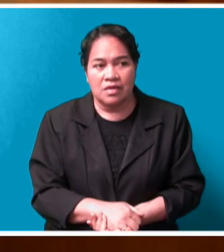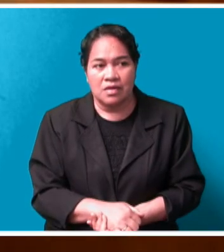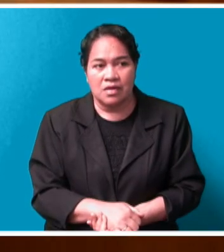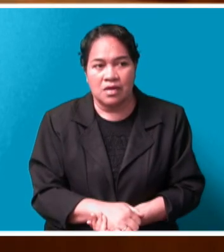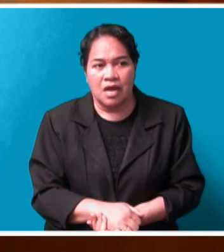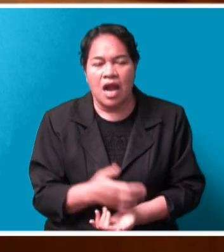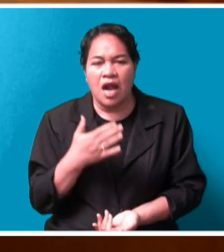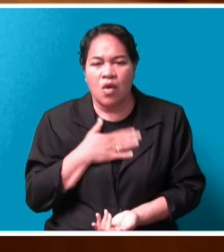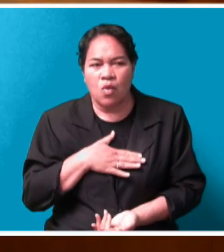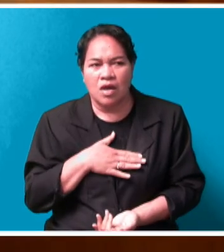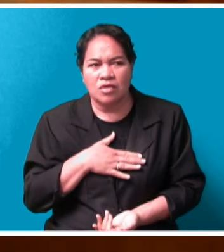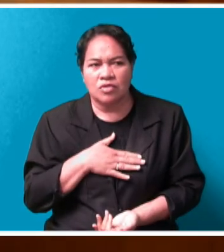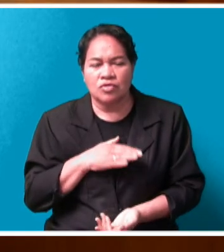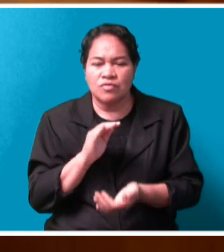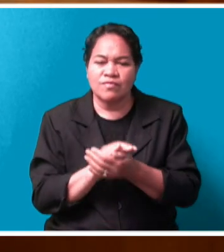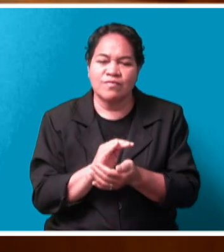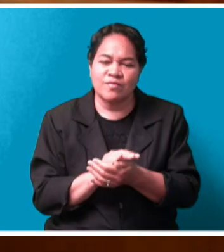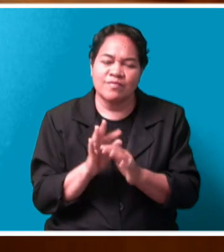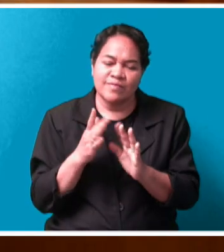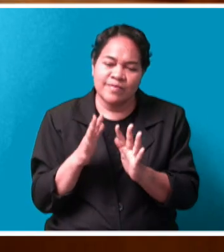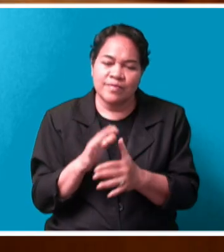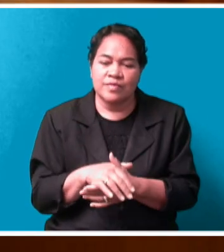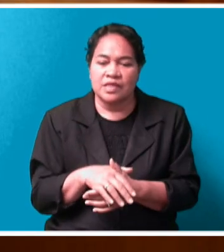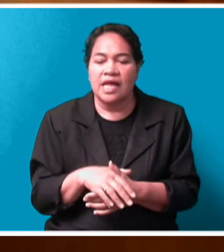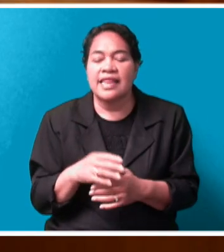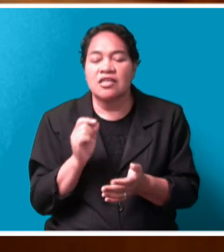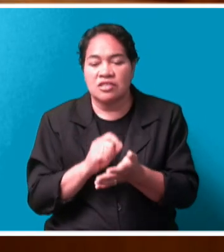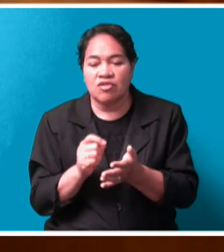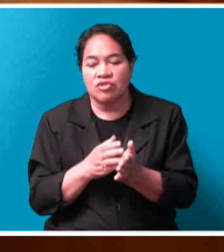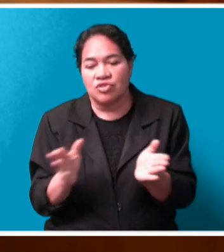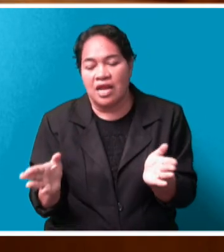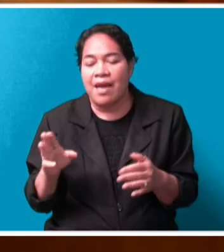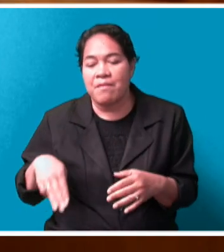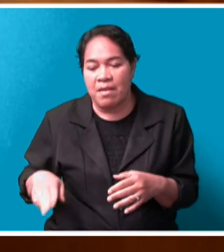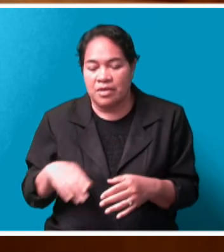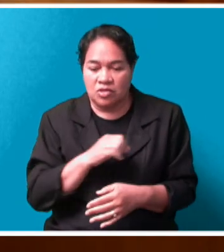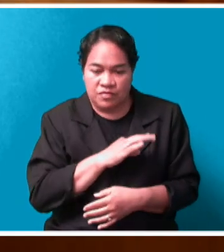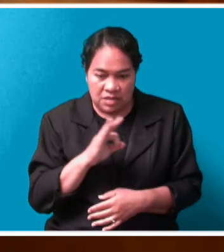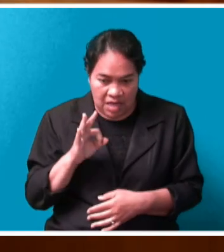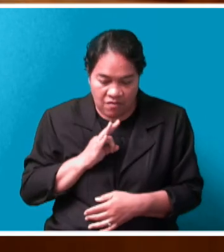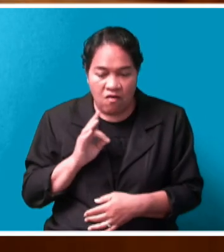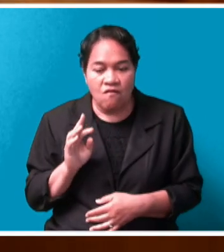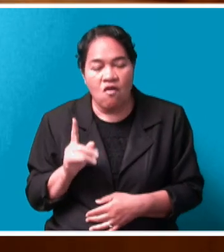compliment the Secretary General and the members of the staff for the